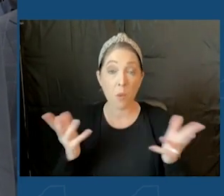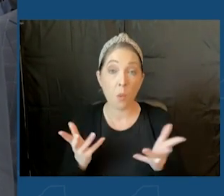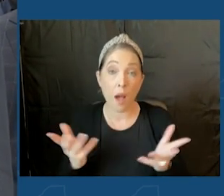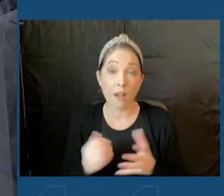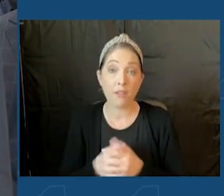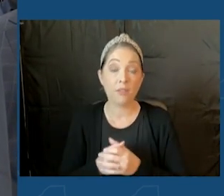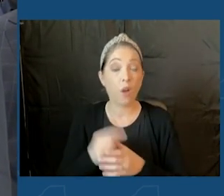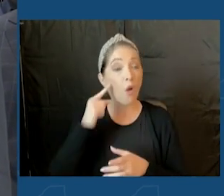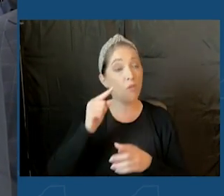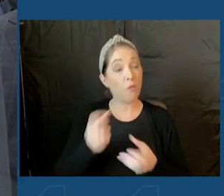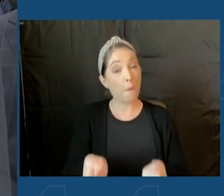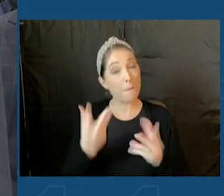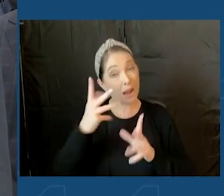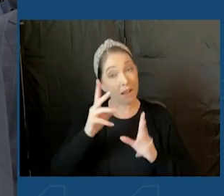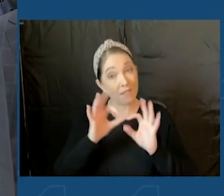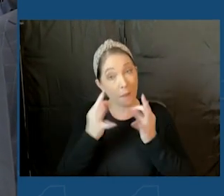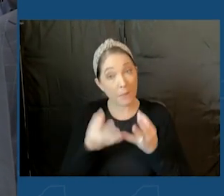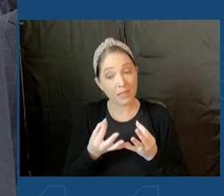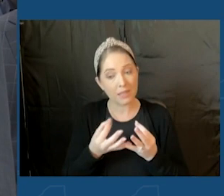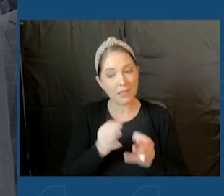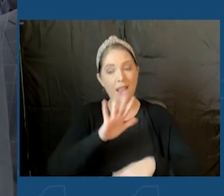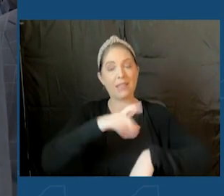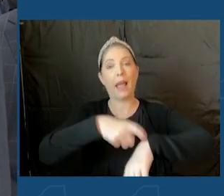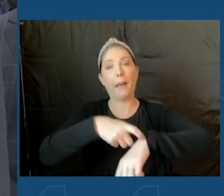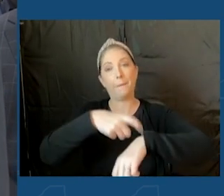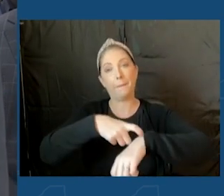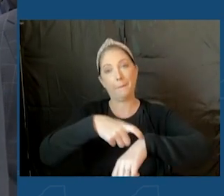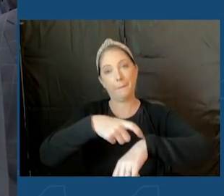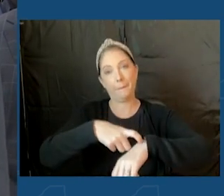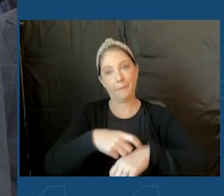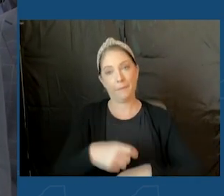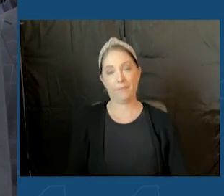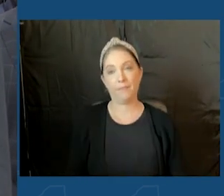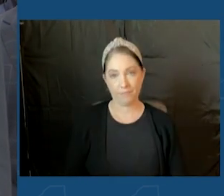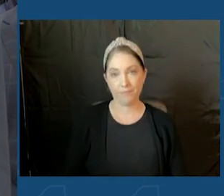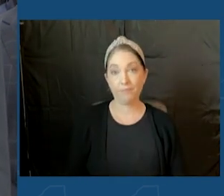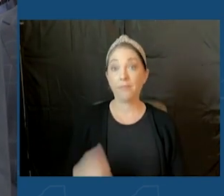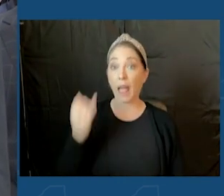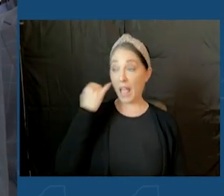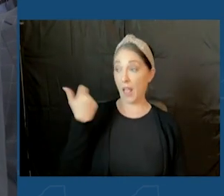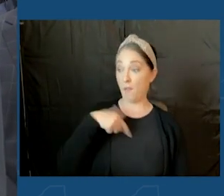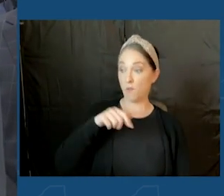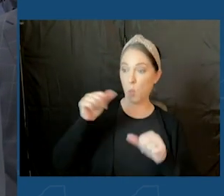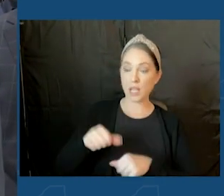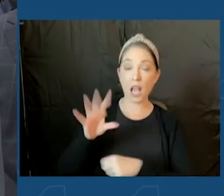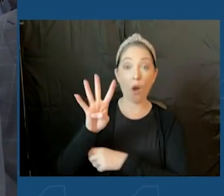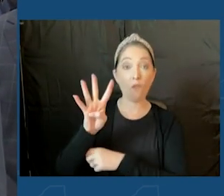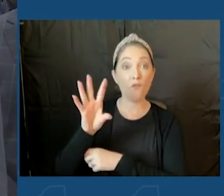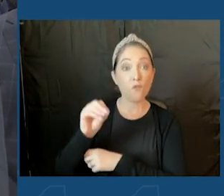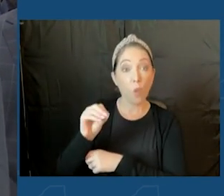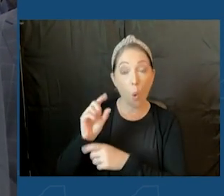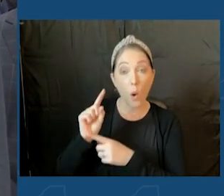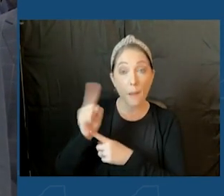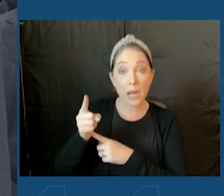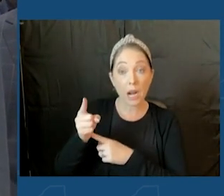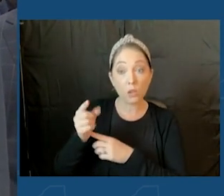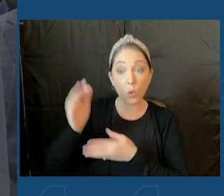their time. If we can shave 40 minutes off their travel time every